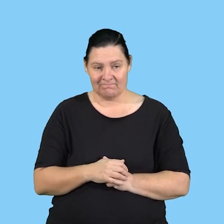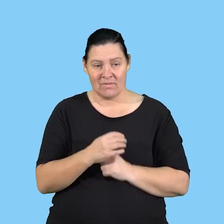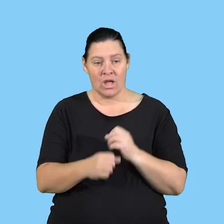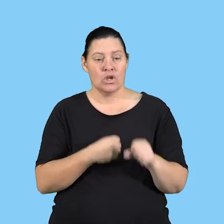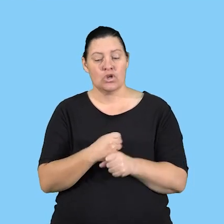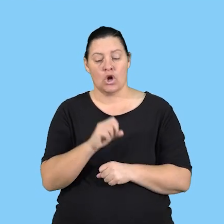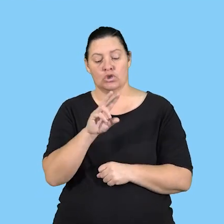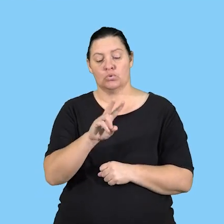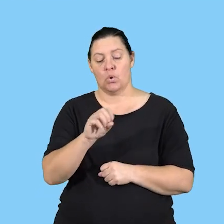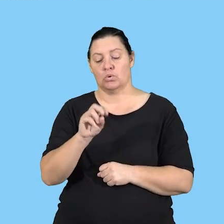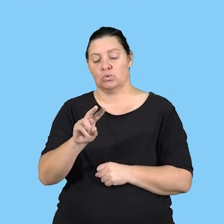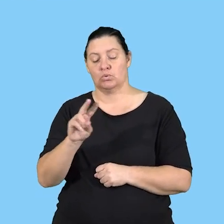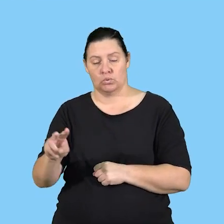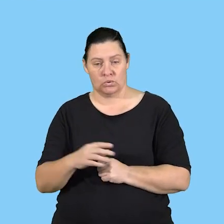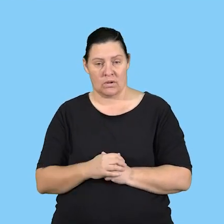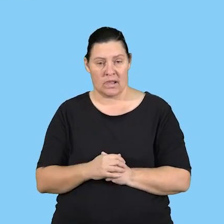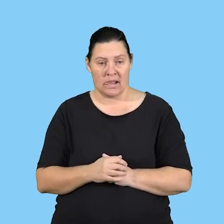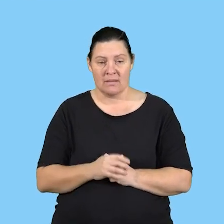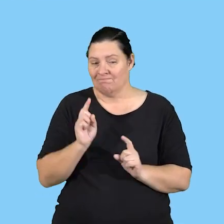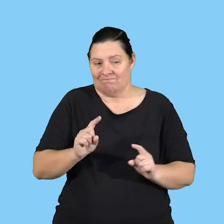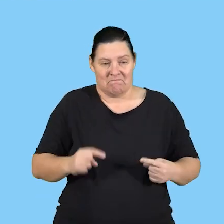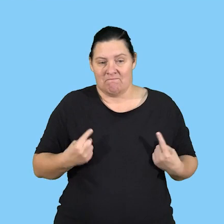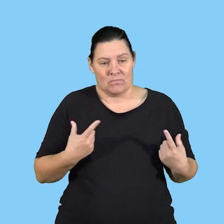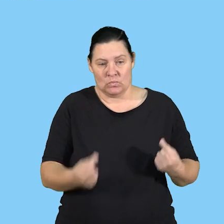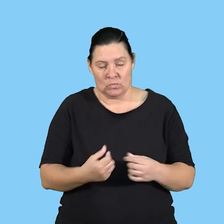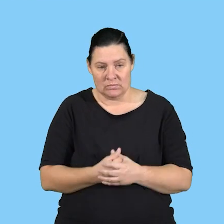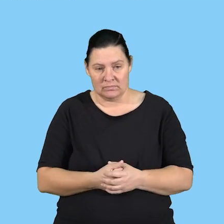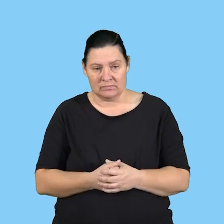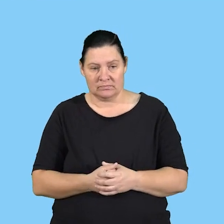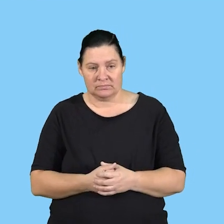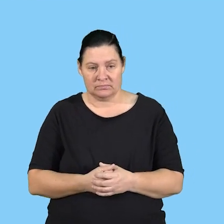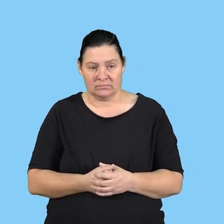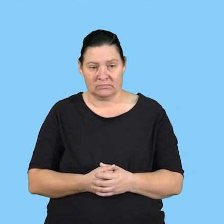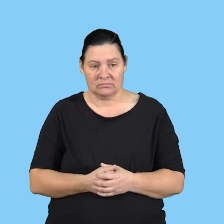the year 2022. And the learners couldn't do that.